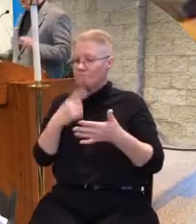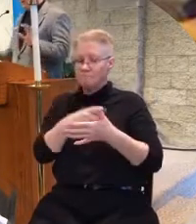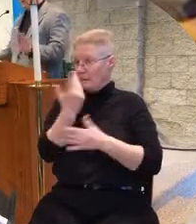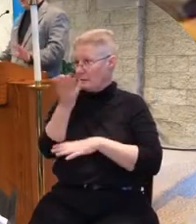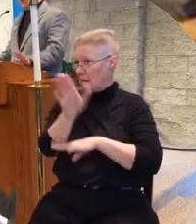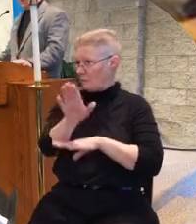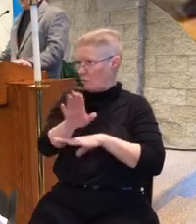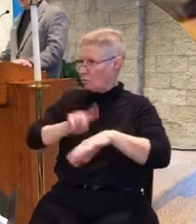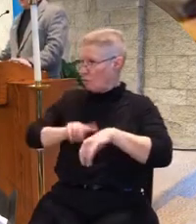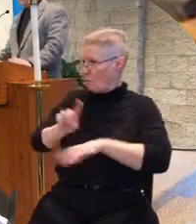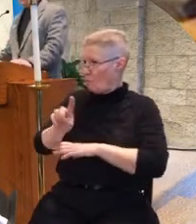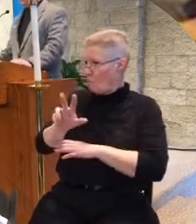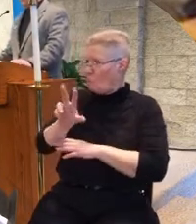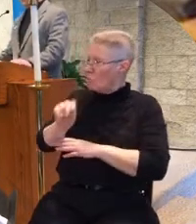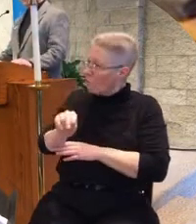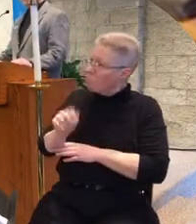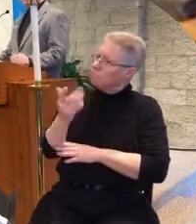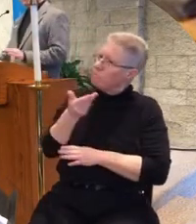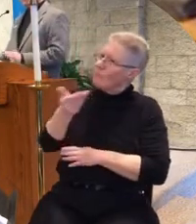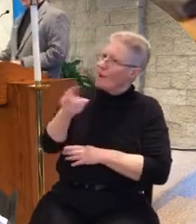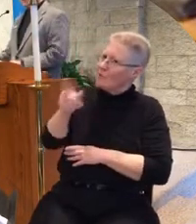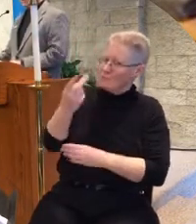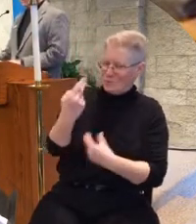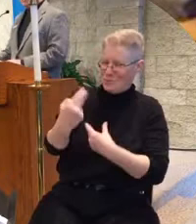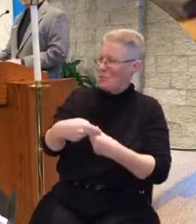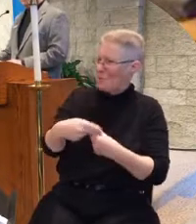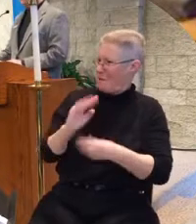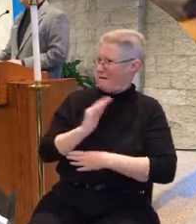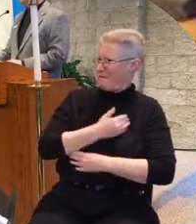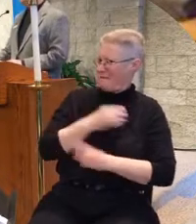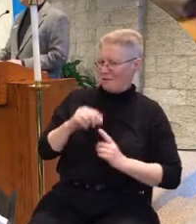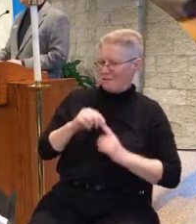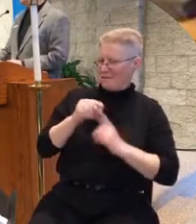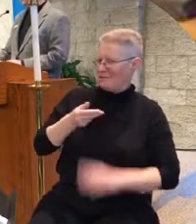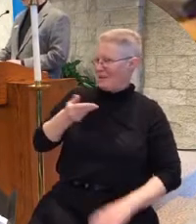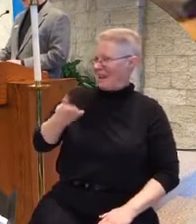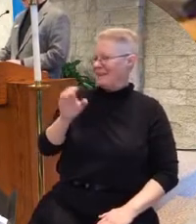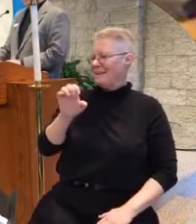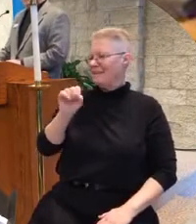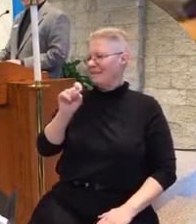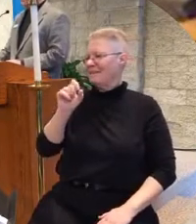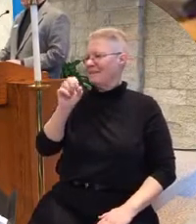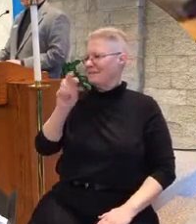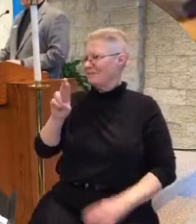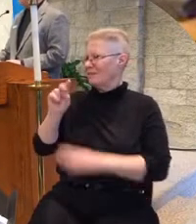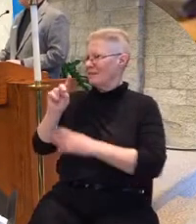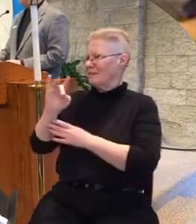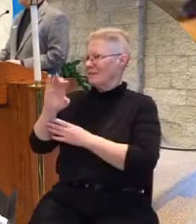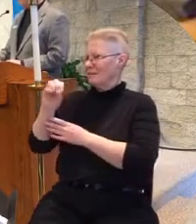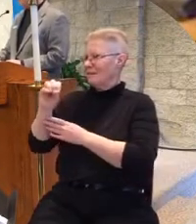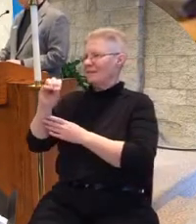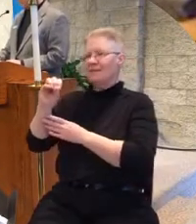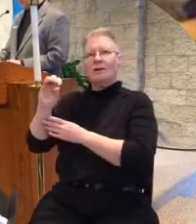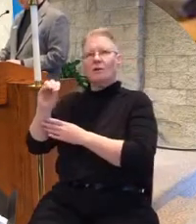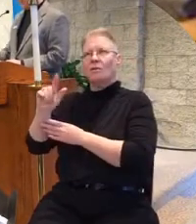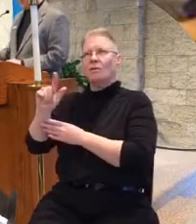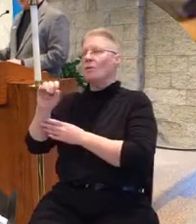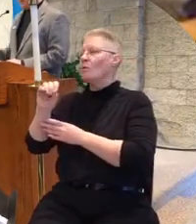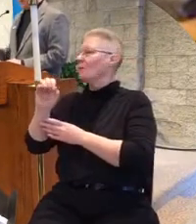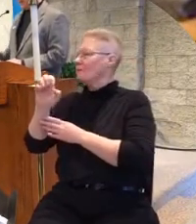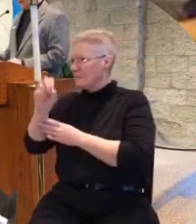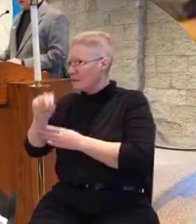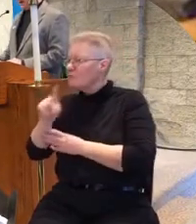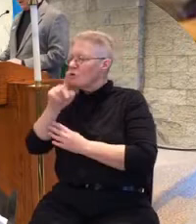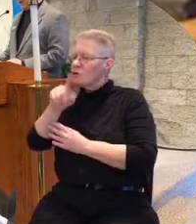afternoon at 1:30, you're invited to join our special guest, Esther Nicholson, for her Keys to Abundant Living Workshop. That's